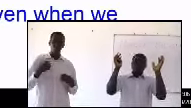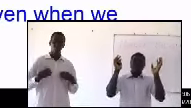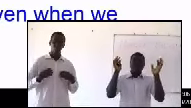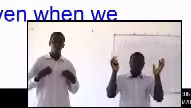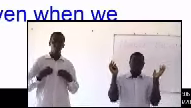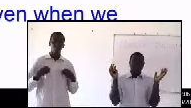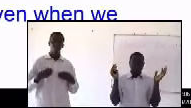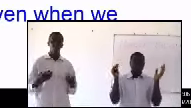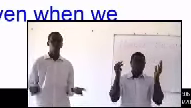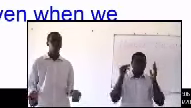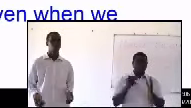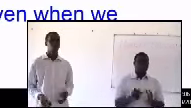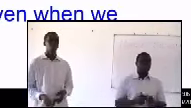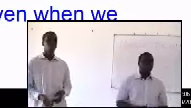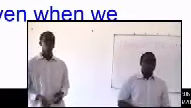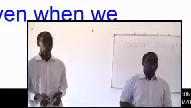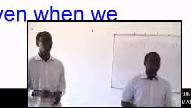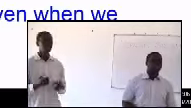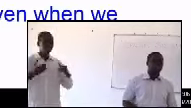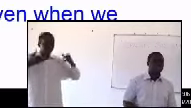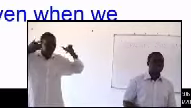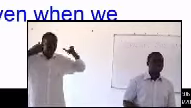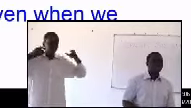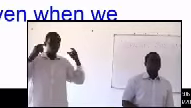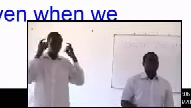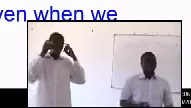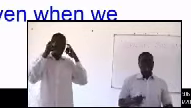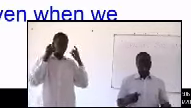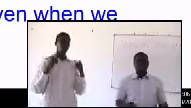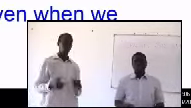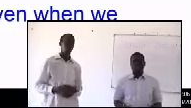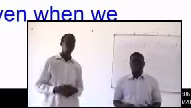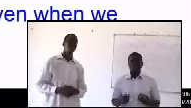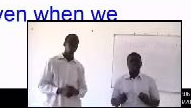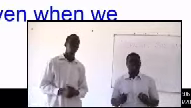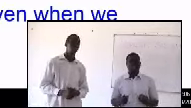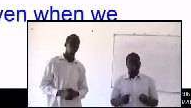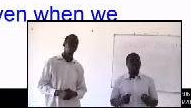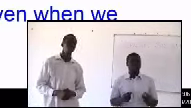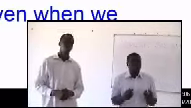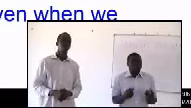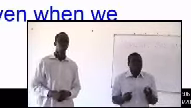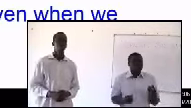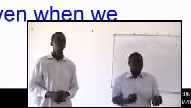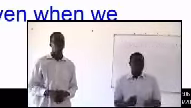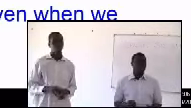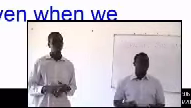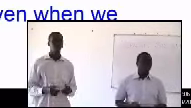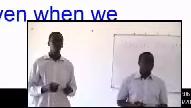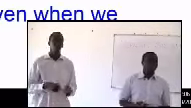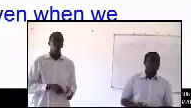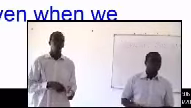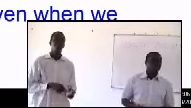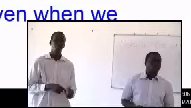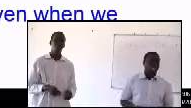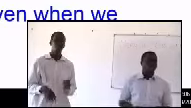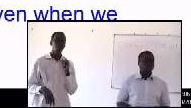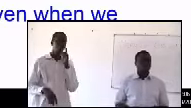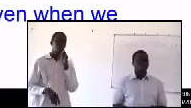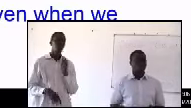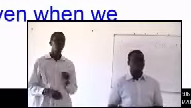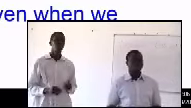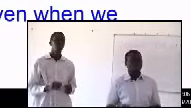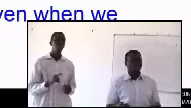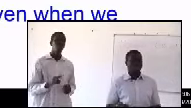cold. Okay, when the place is hot, when a lot of load, I'm carrying a lot of load, the pressure on it is high. So that